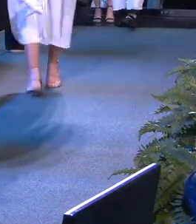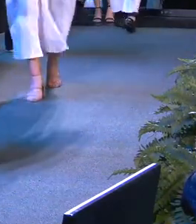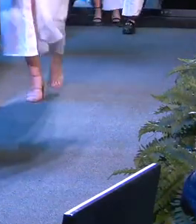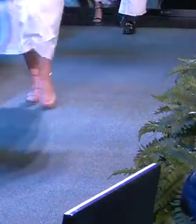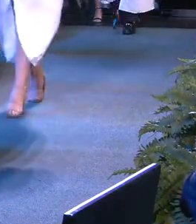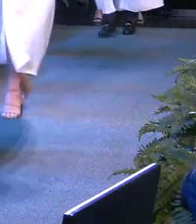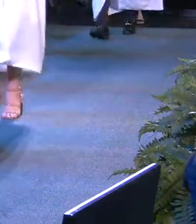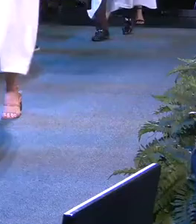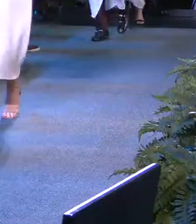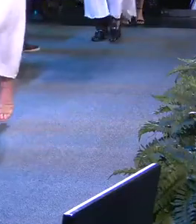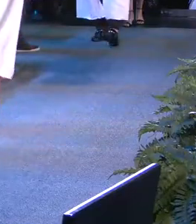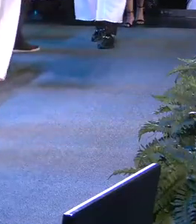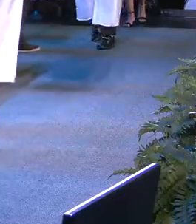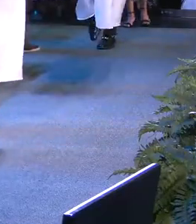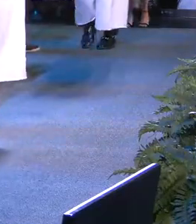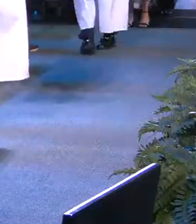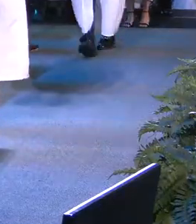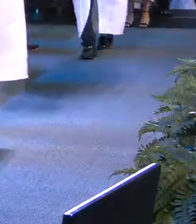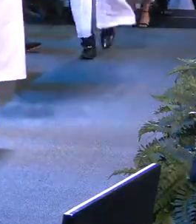Isaac Bang.